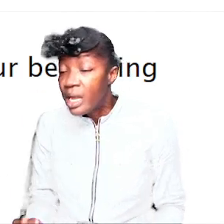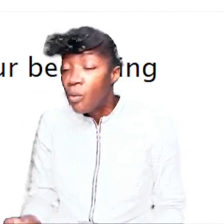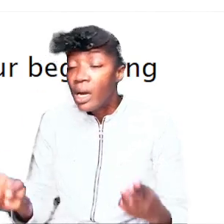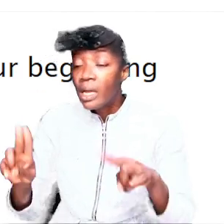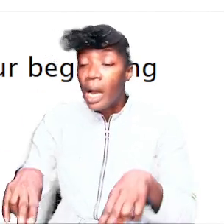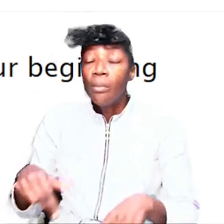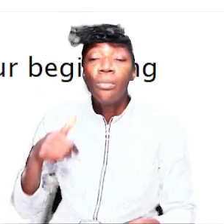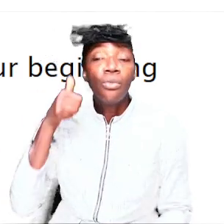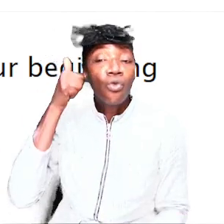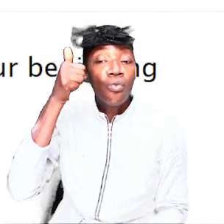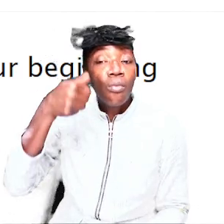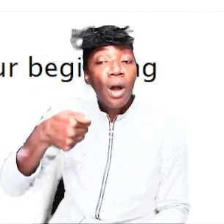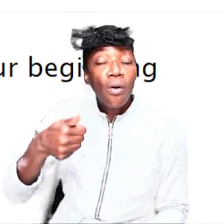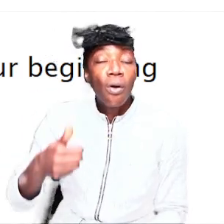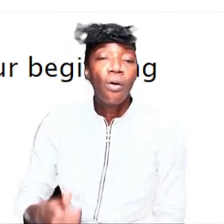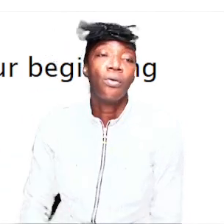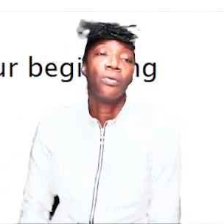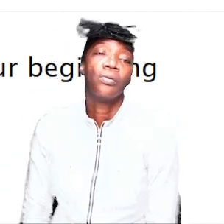tomorrow.